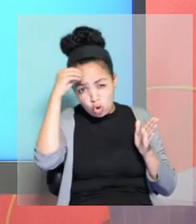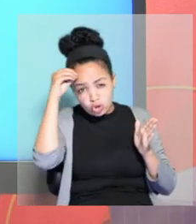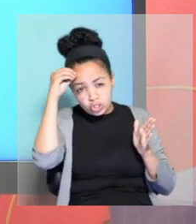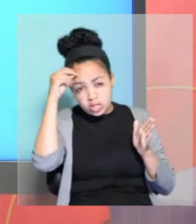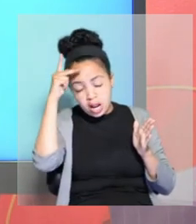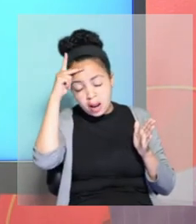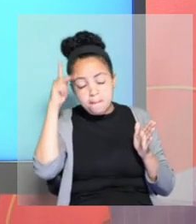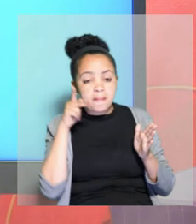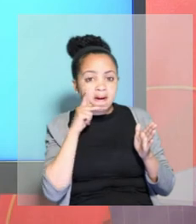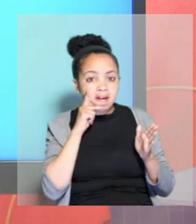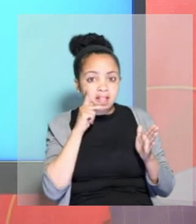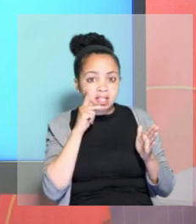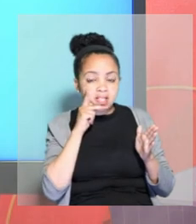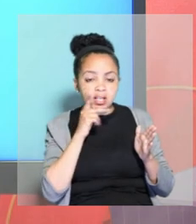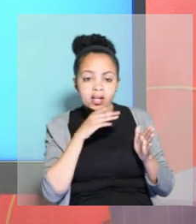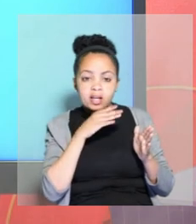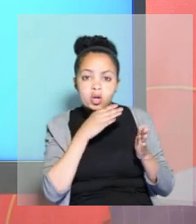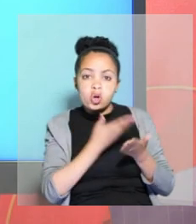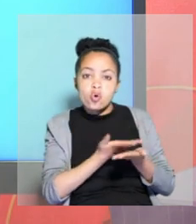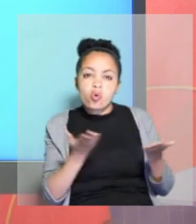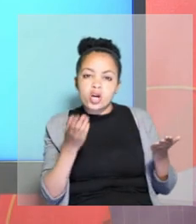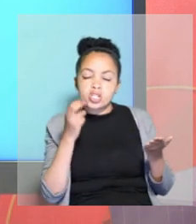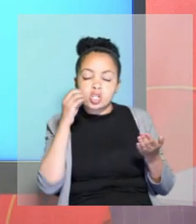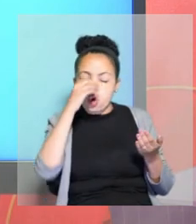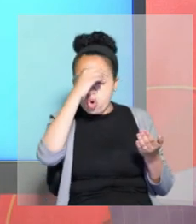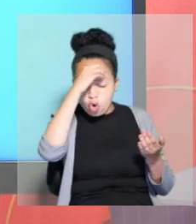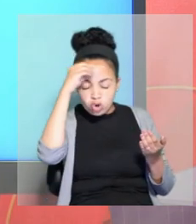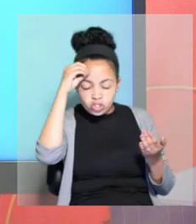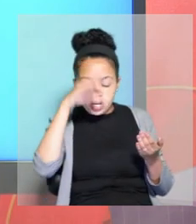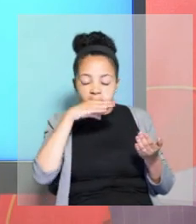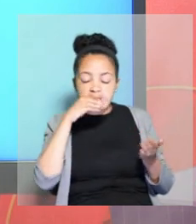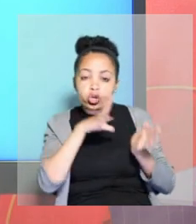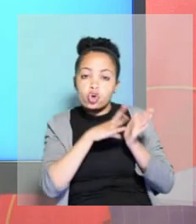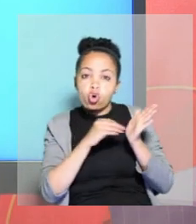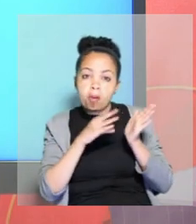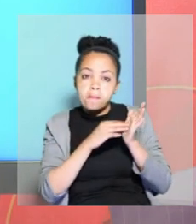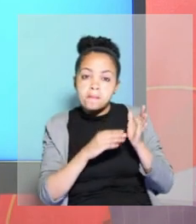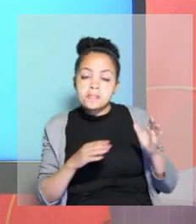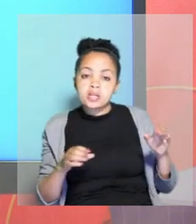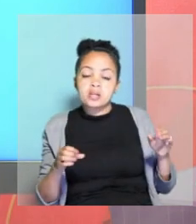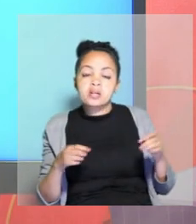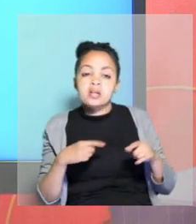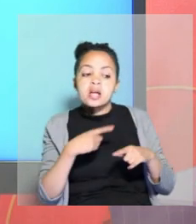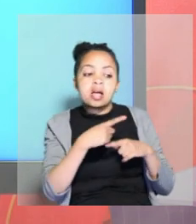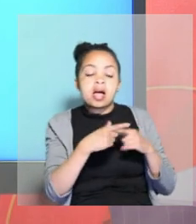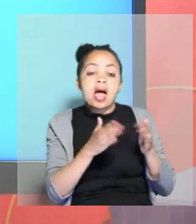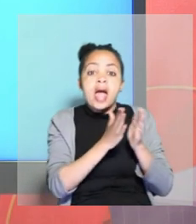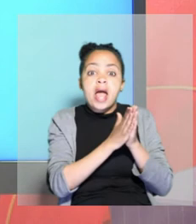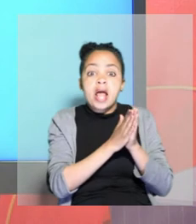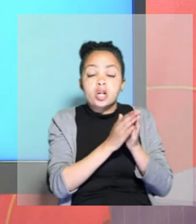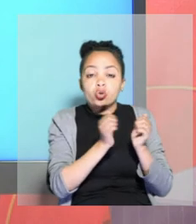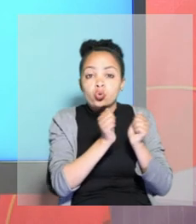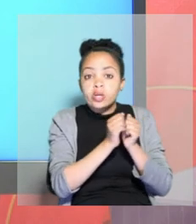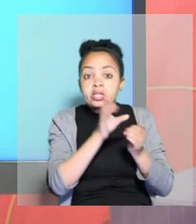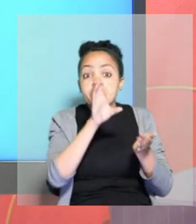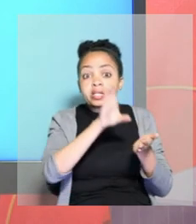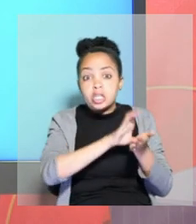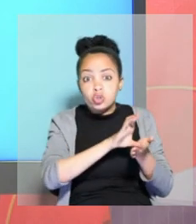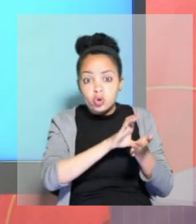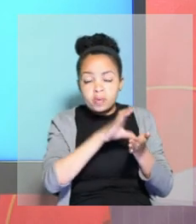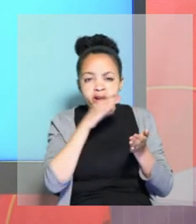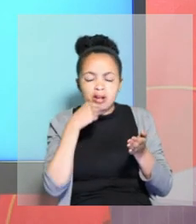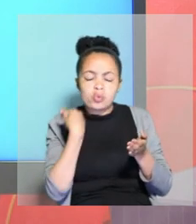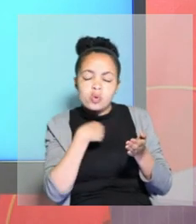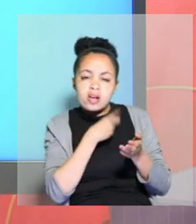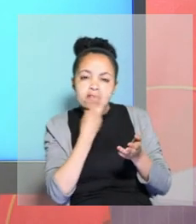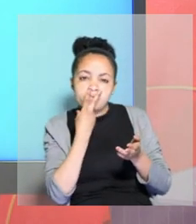parental chromosome where the original endocopy can be held together by centromere and again we